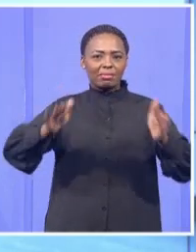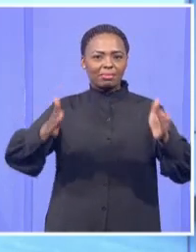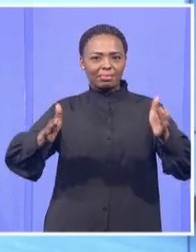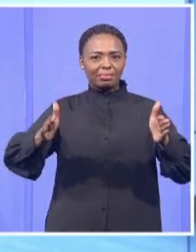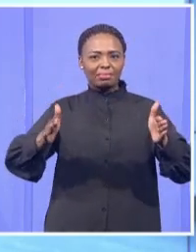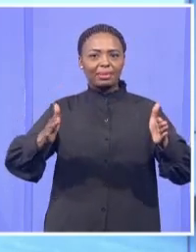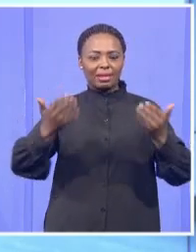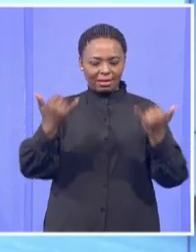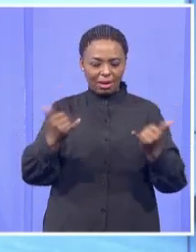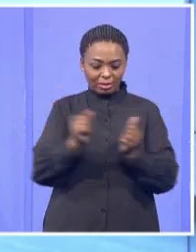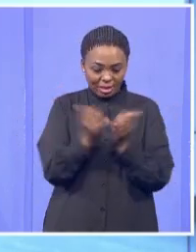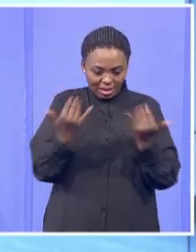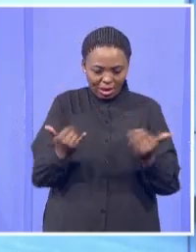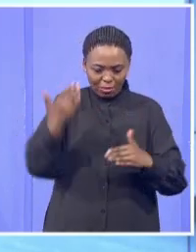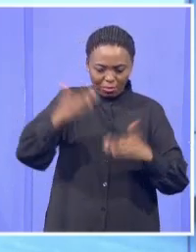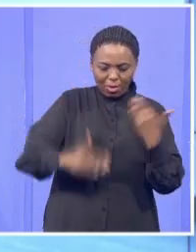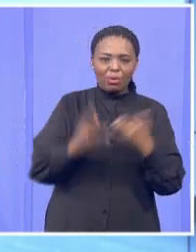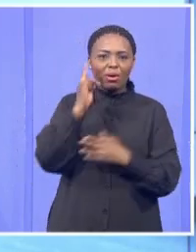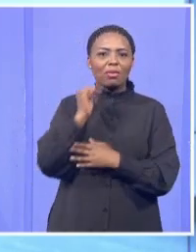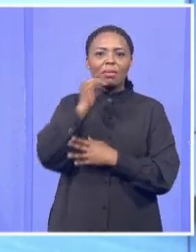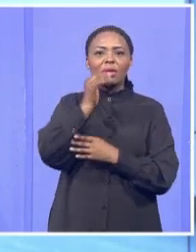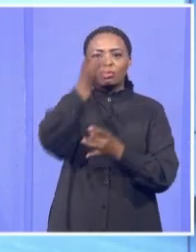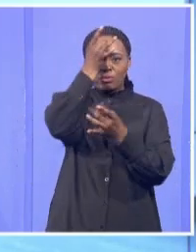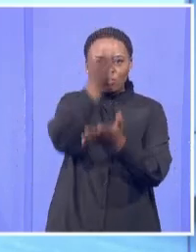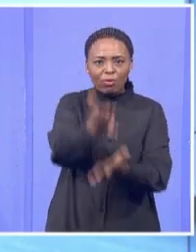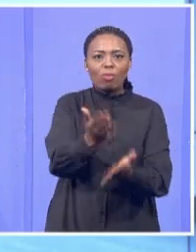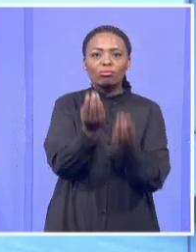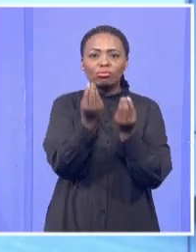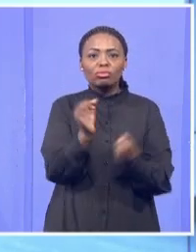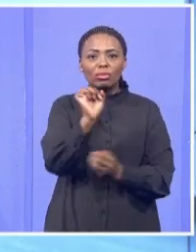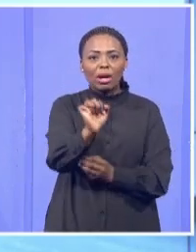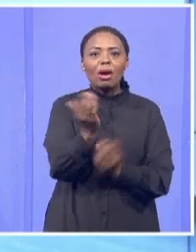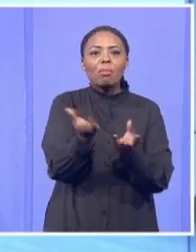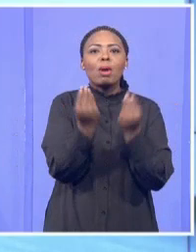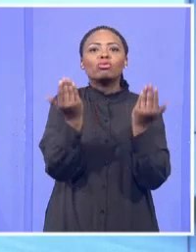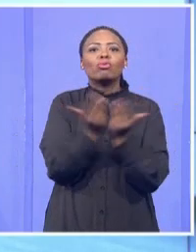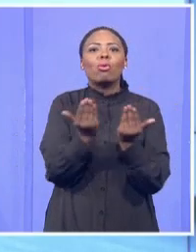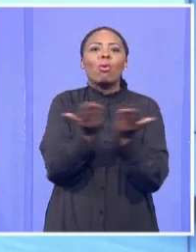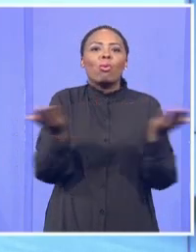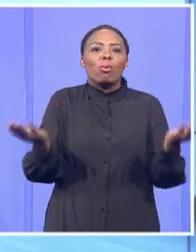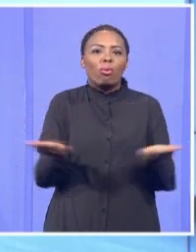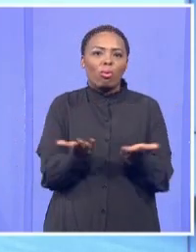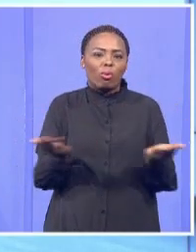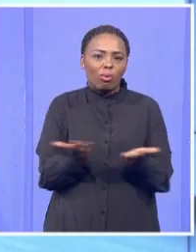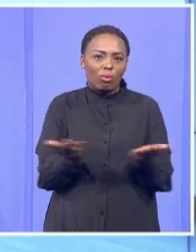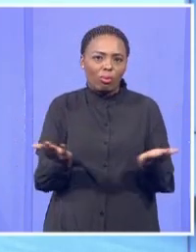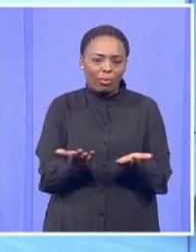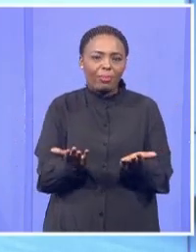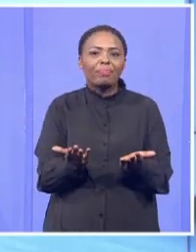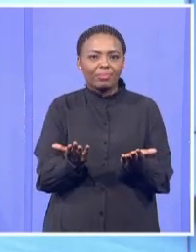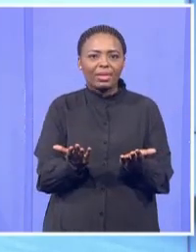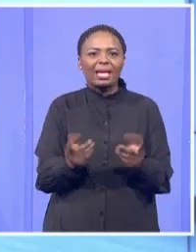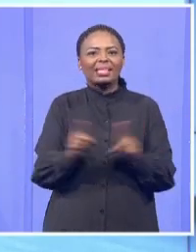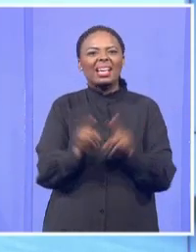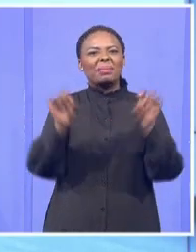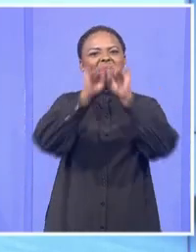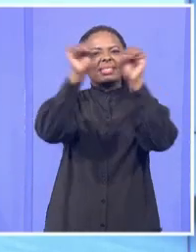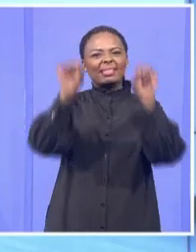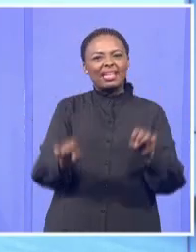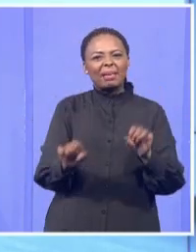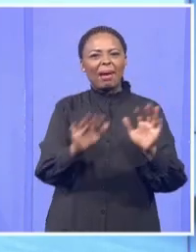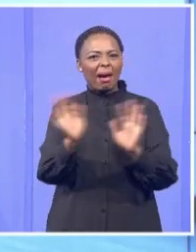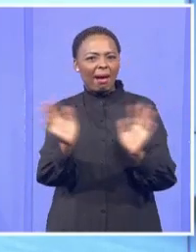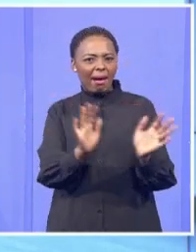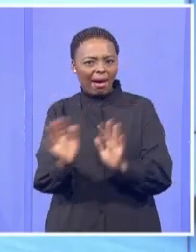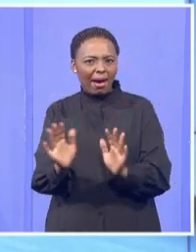whether where your child has been placed and if they have been placed, and also speaking about the system dynamics there and how placement will